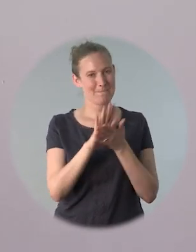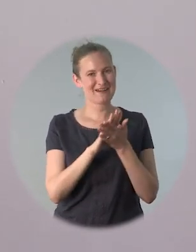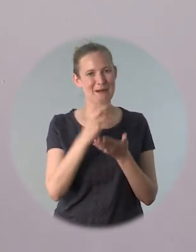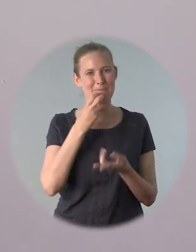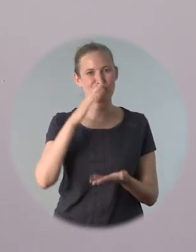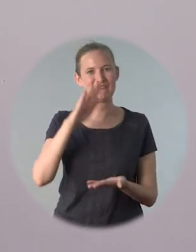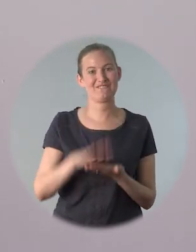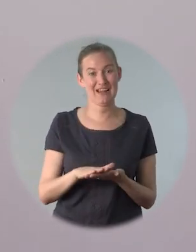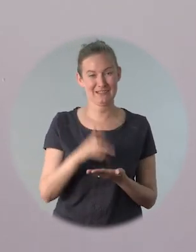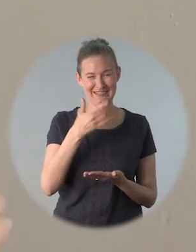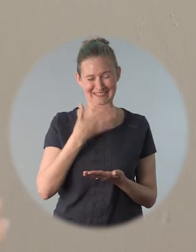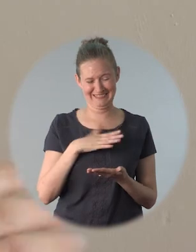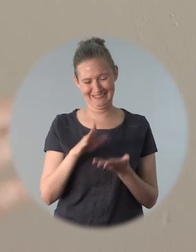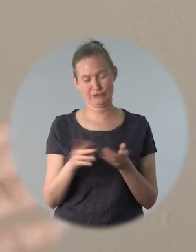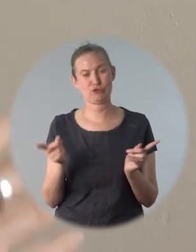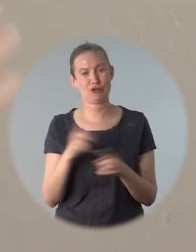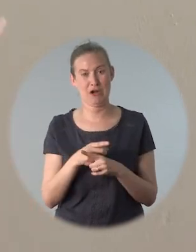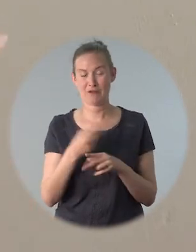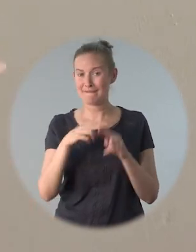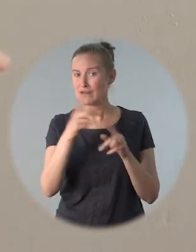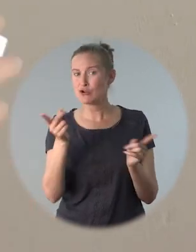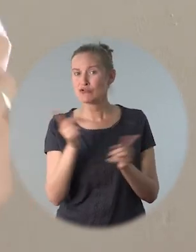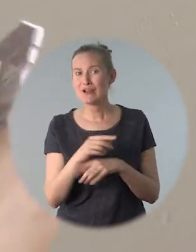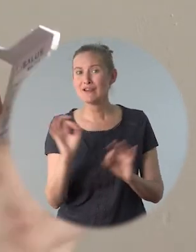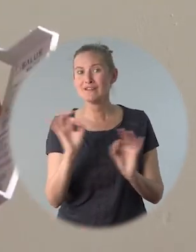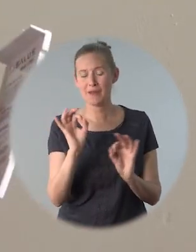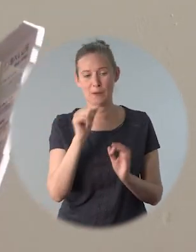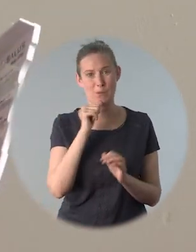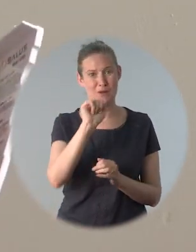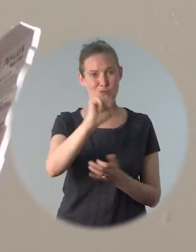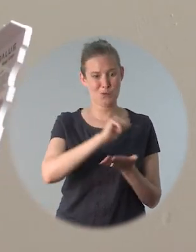low battery indicator. When you do replace the batteries,